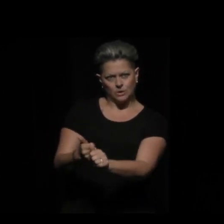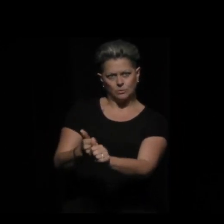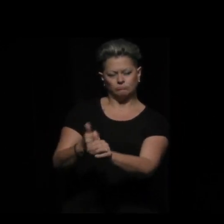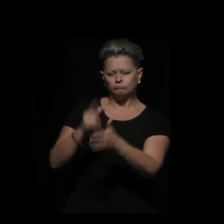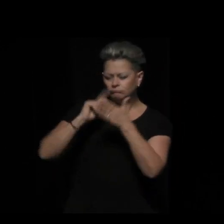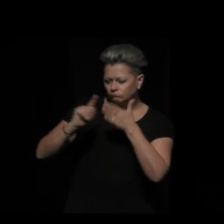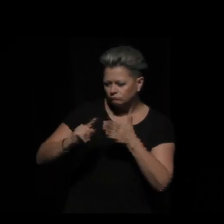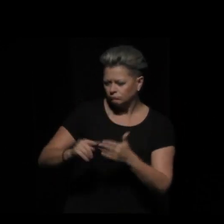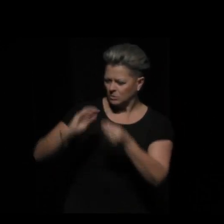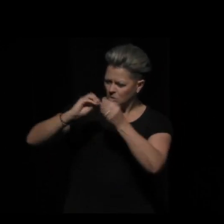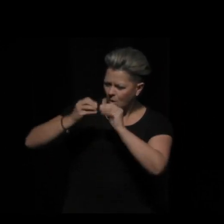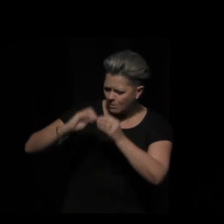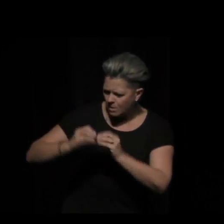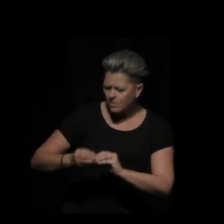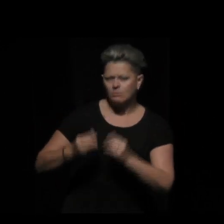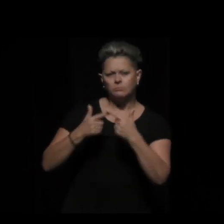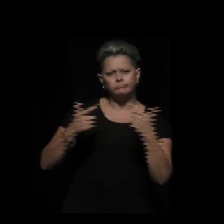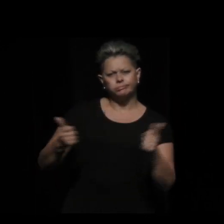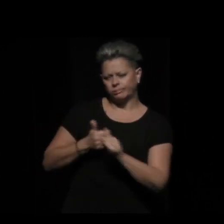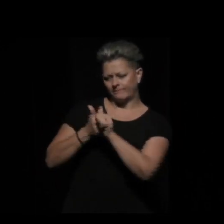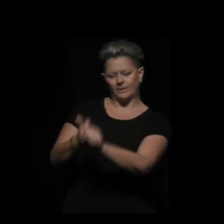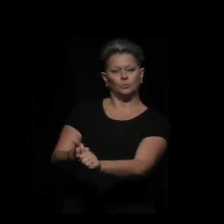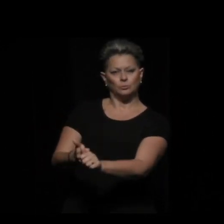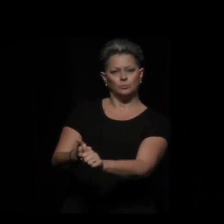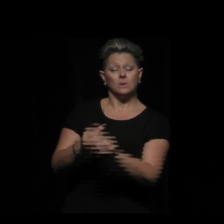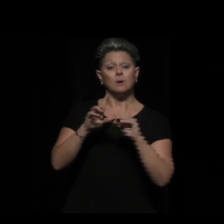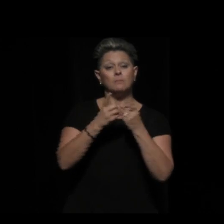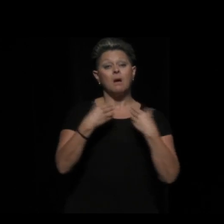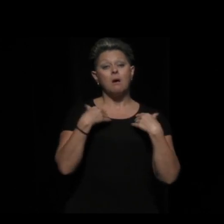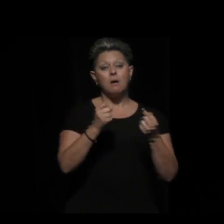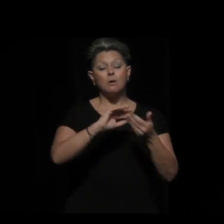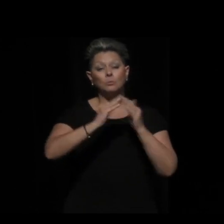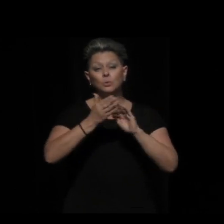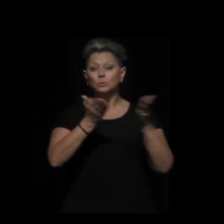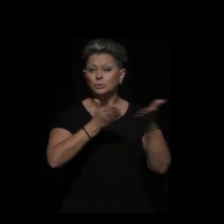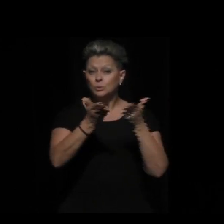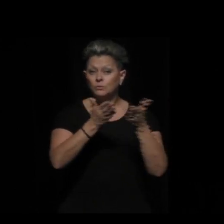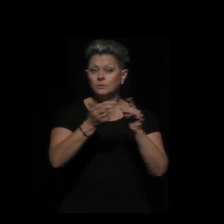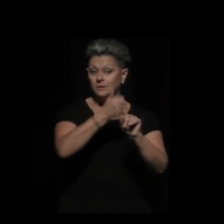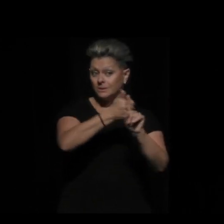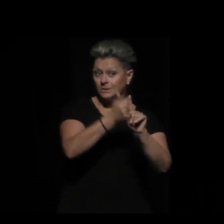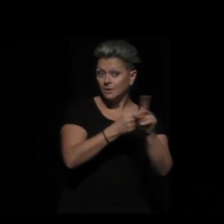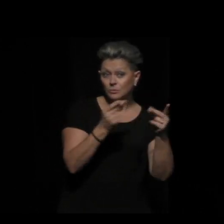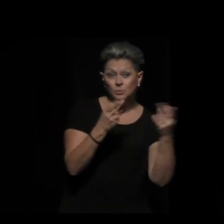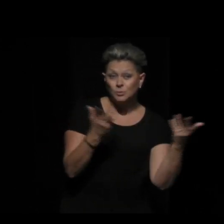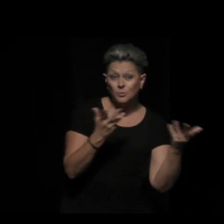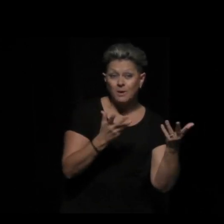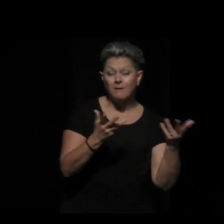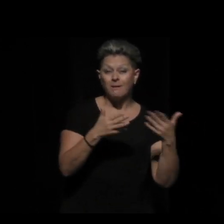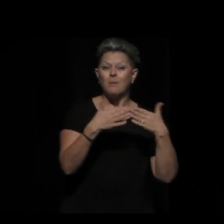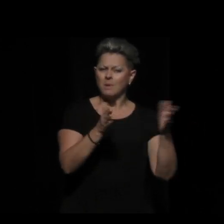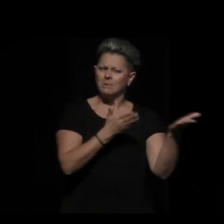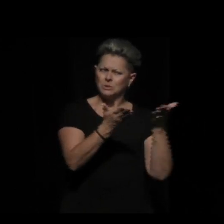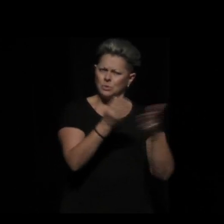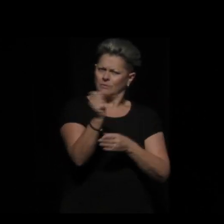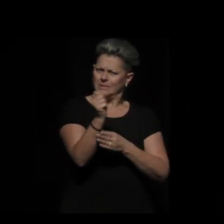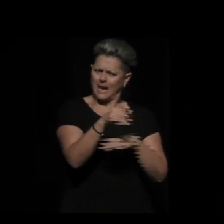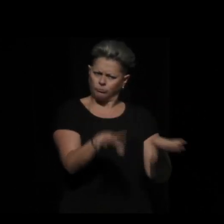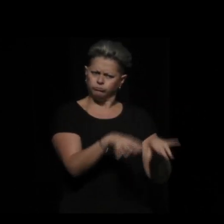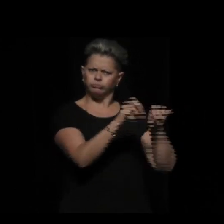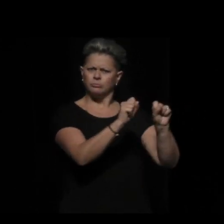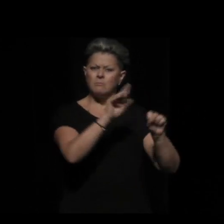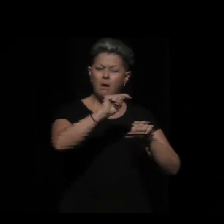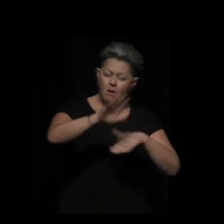epidemiology. The Department of Health and Community Services mobilized not only the work of the public service, but the